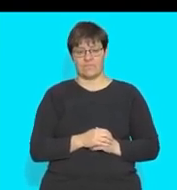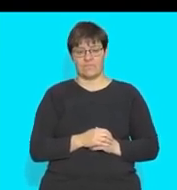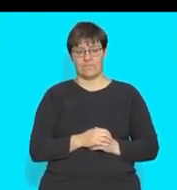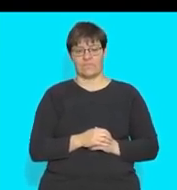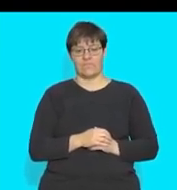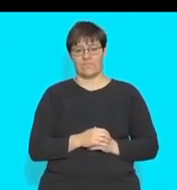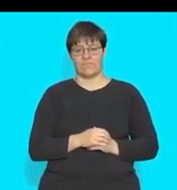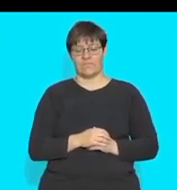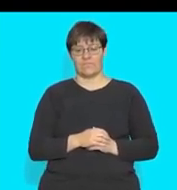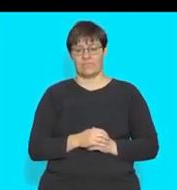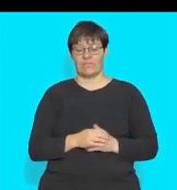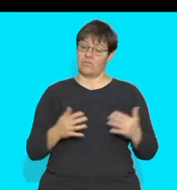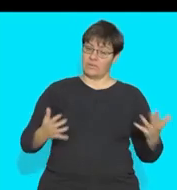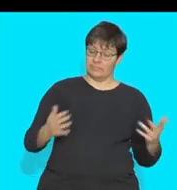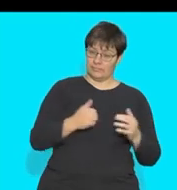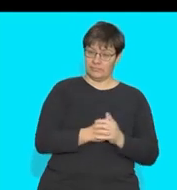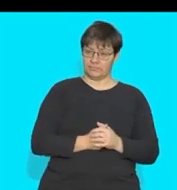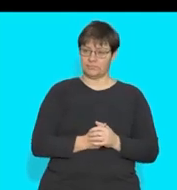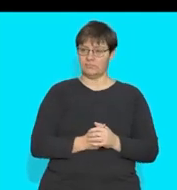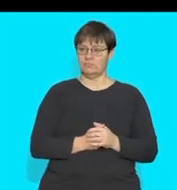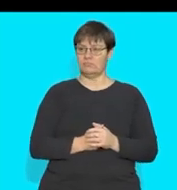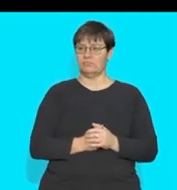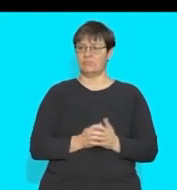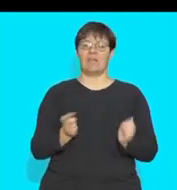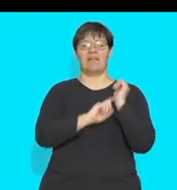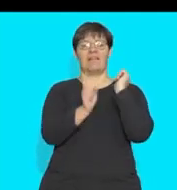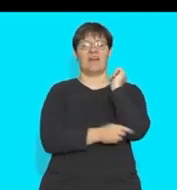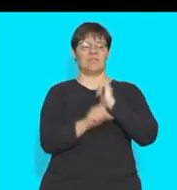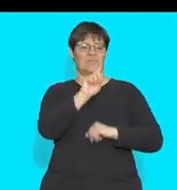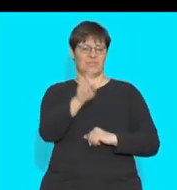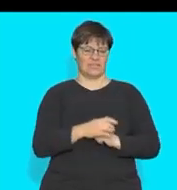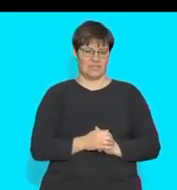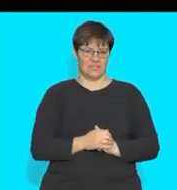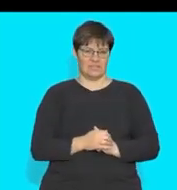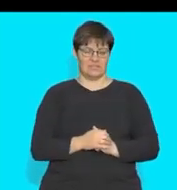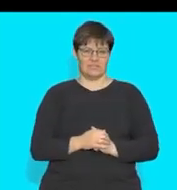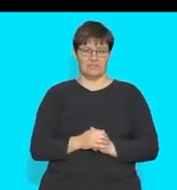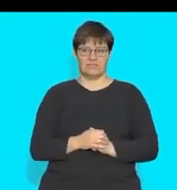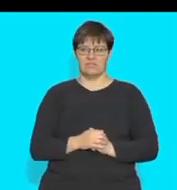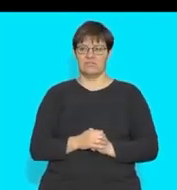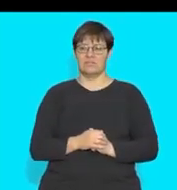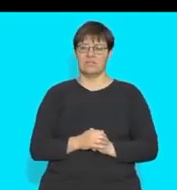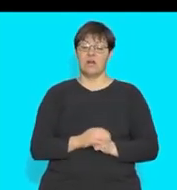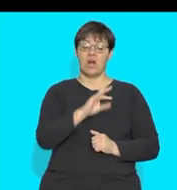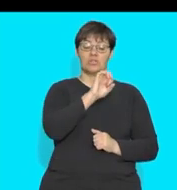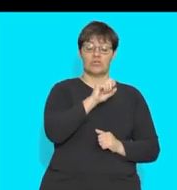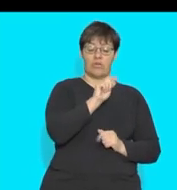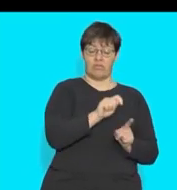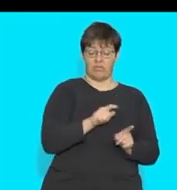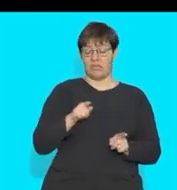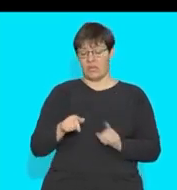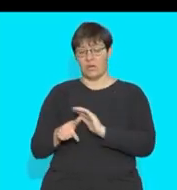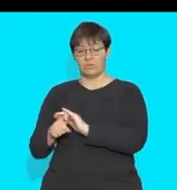direction. There we go. One last question. The sloth and